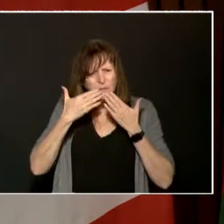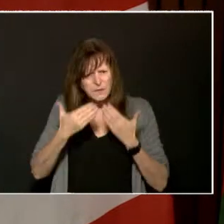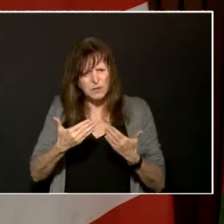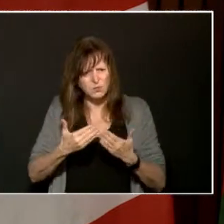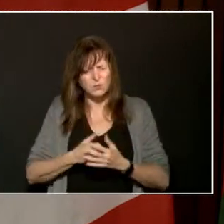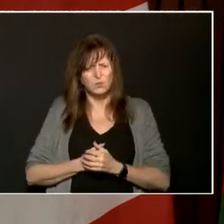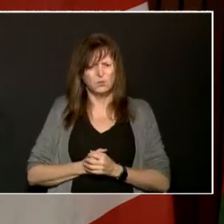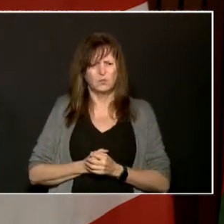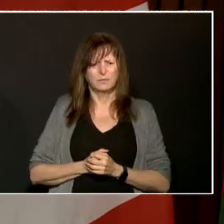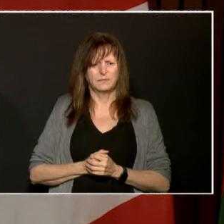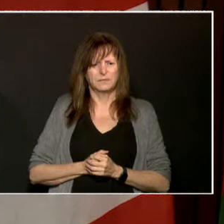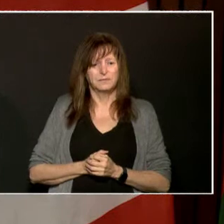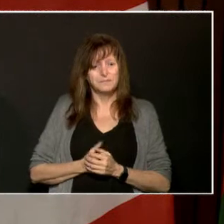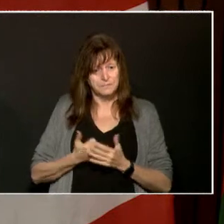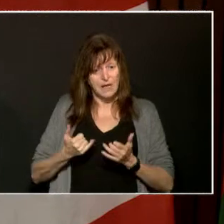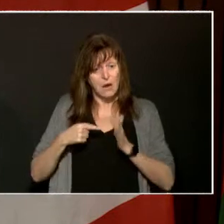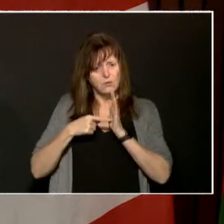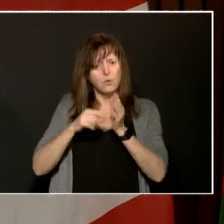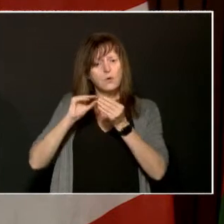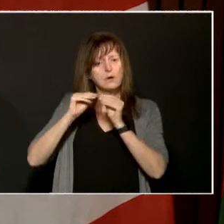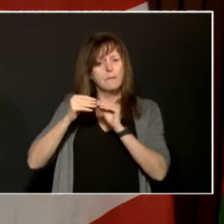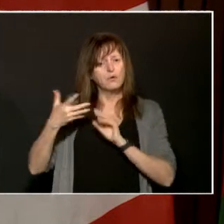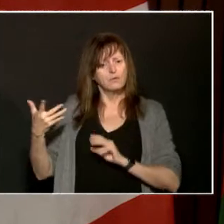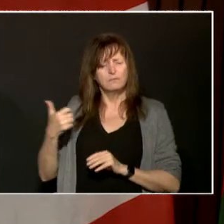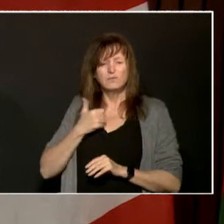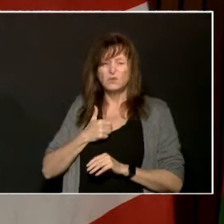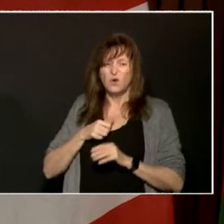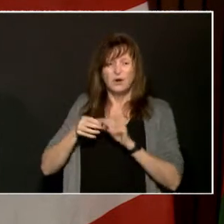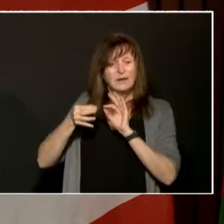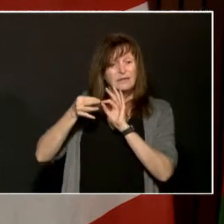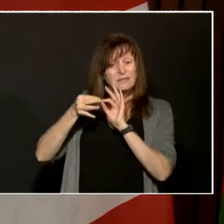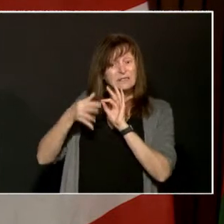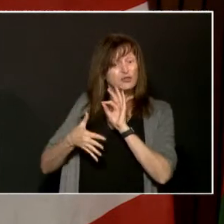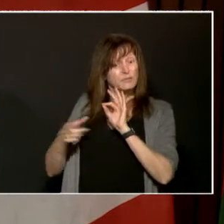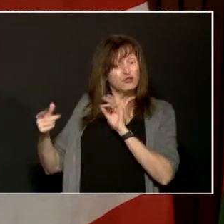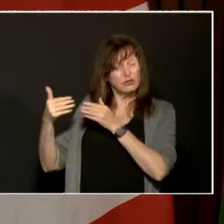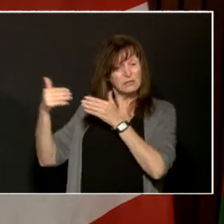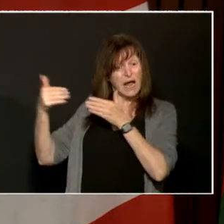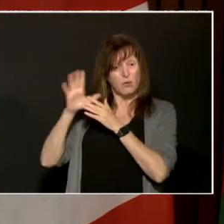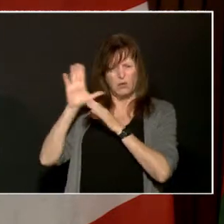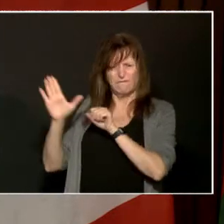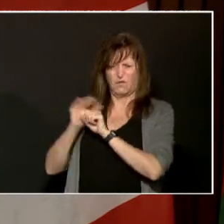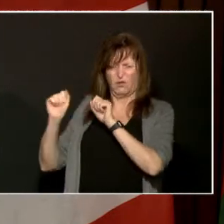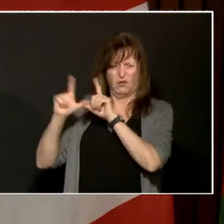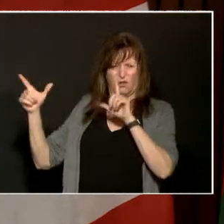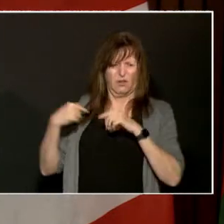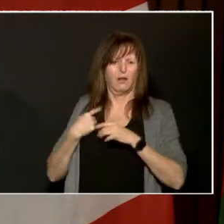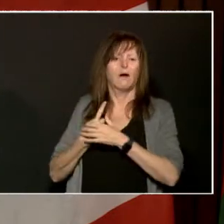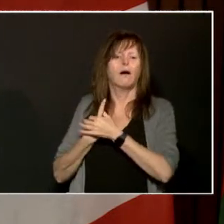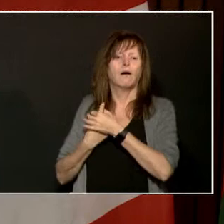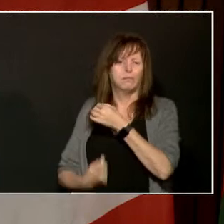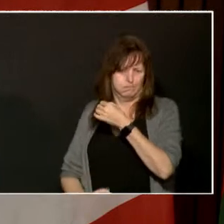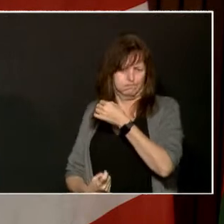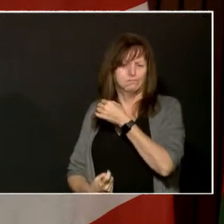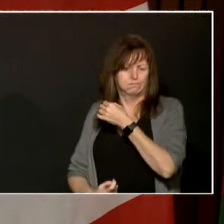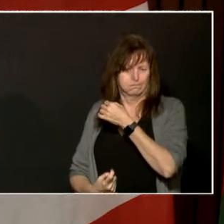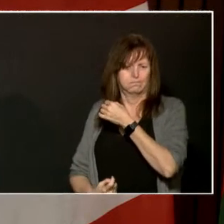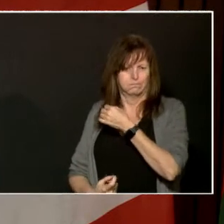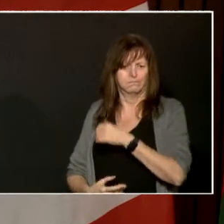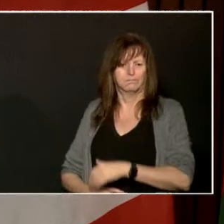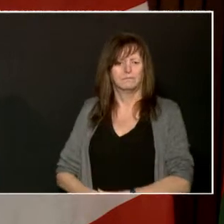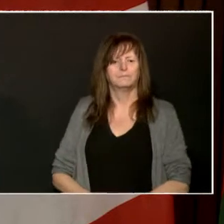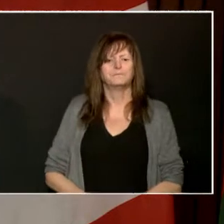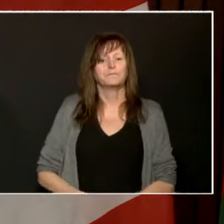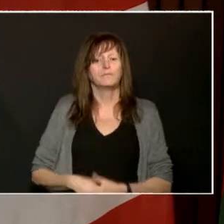into the numbers. My apologies as the slides go up. You will actually lose the sign language translation, but it will be back